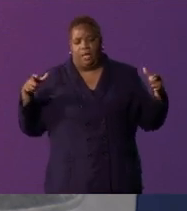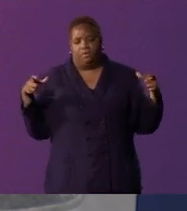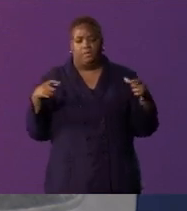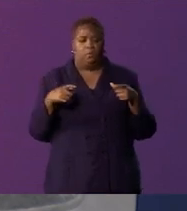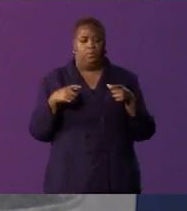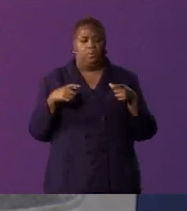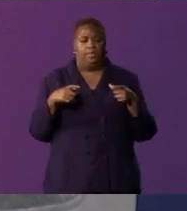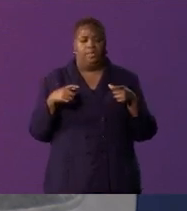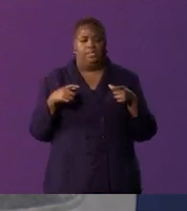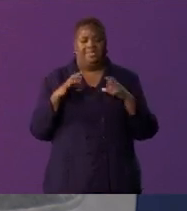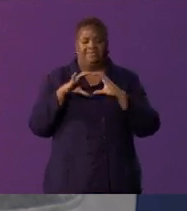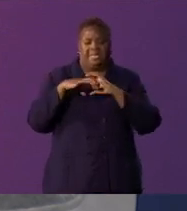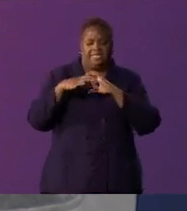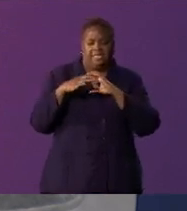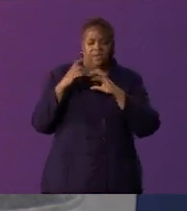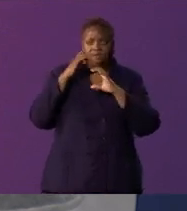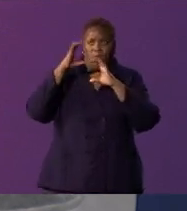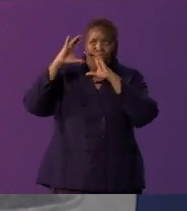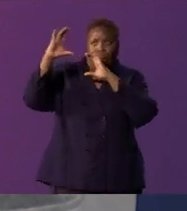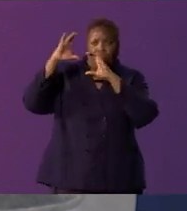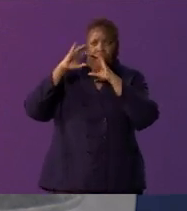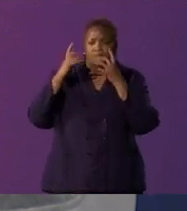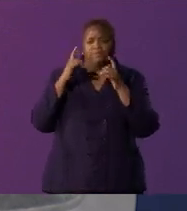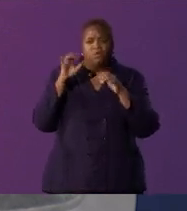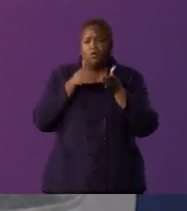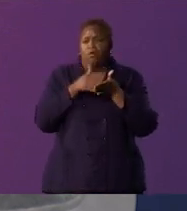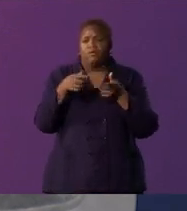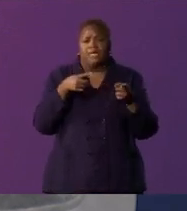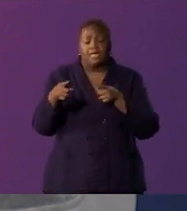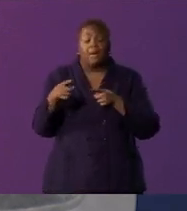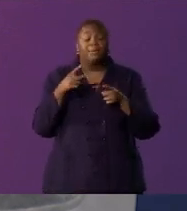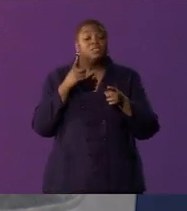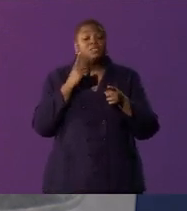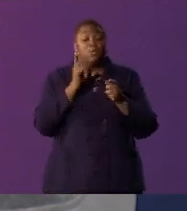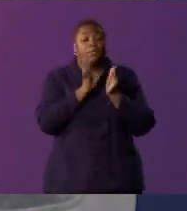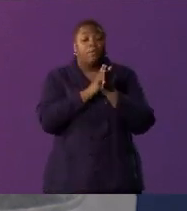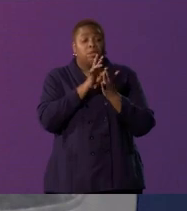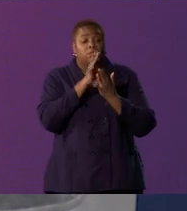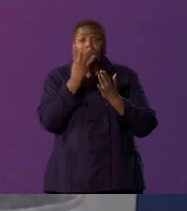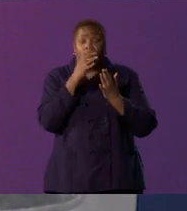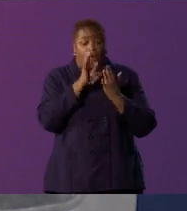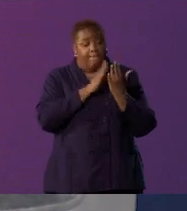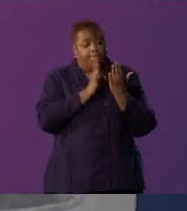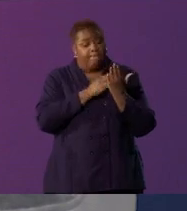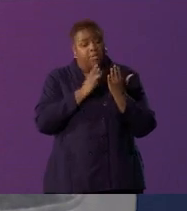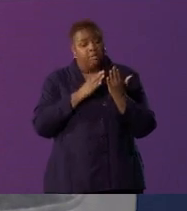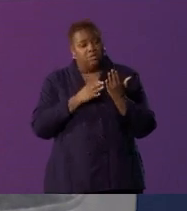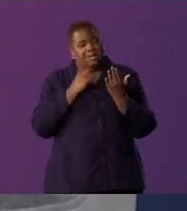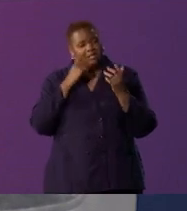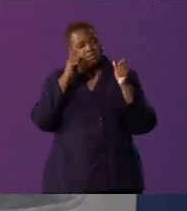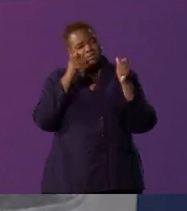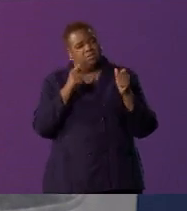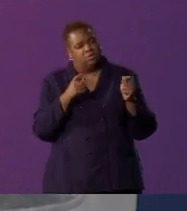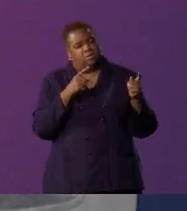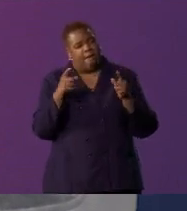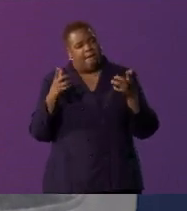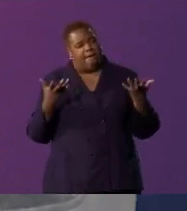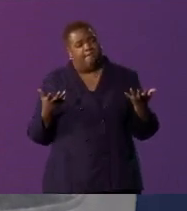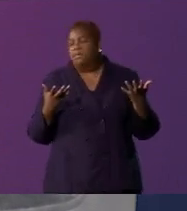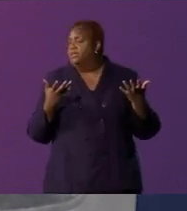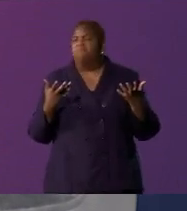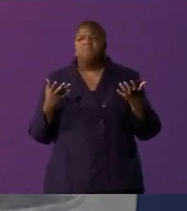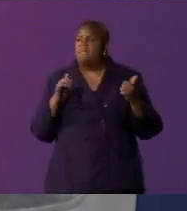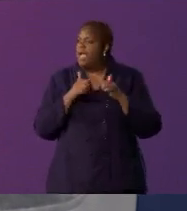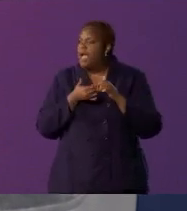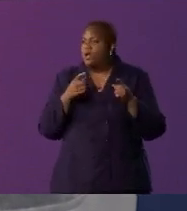telephoto lens. I do it all the time. So any book I read, if I read 4 books, a shape will start to appear. Don't even ask me how and where it came.